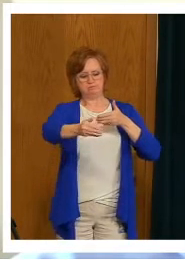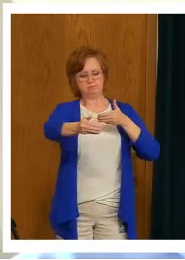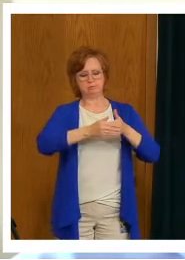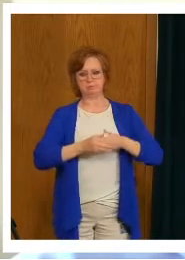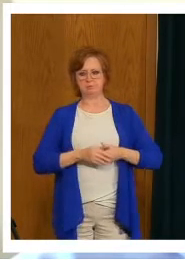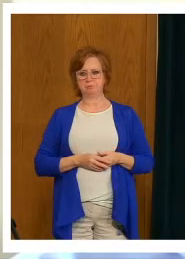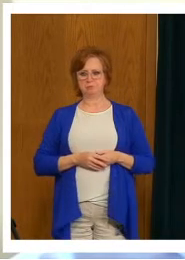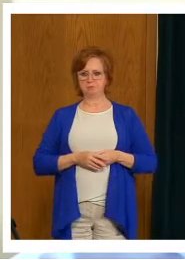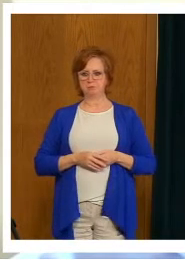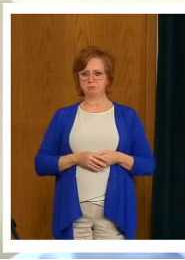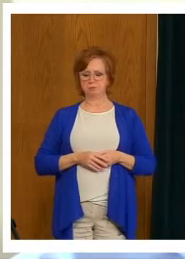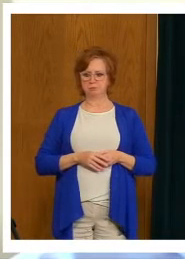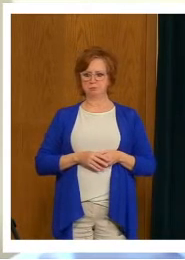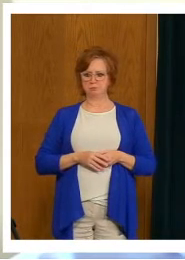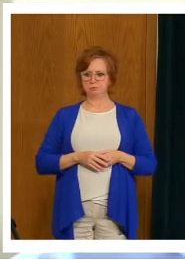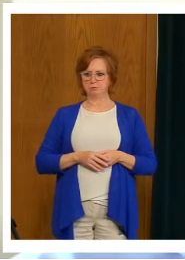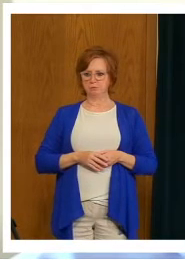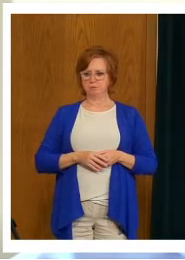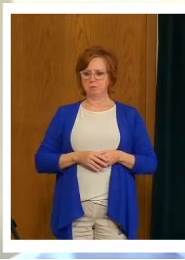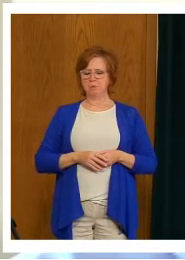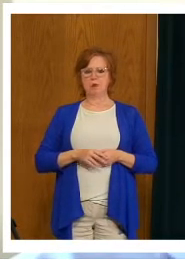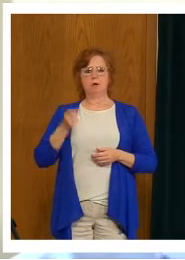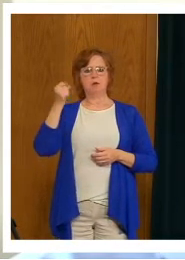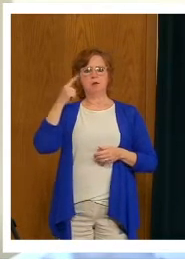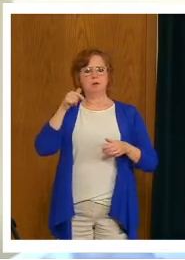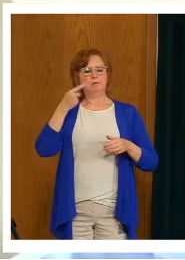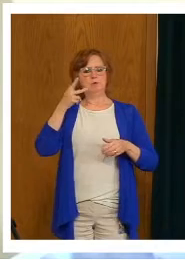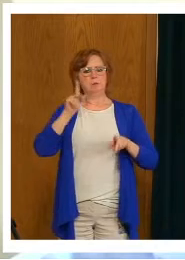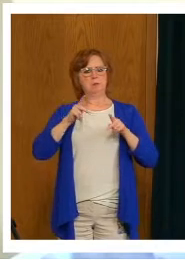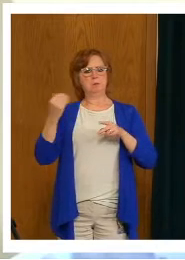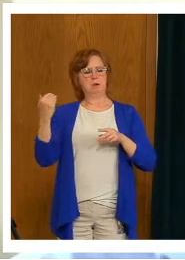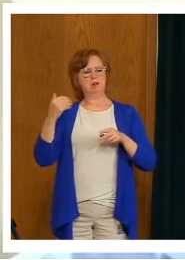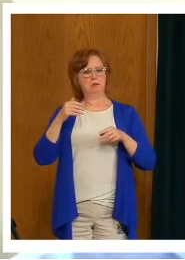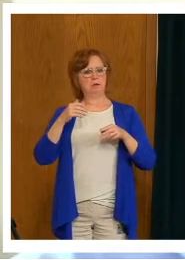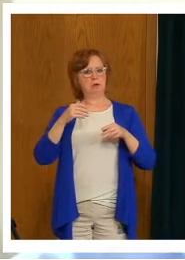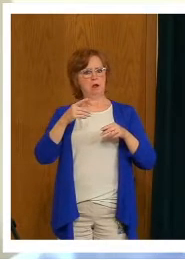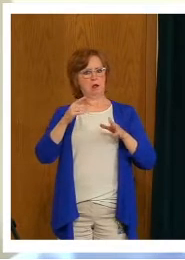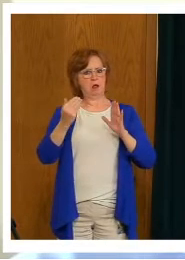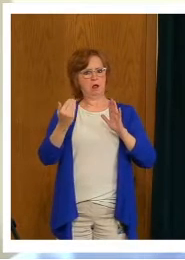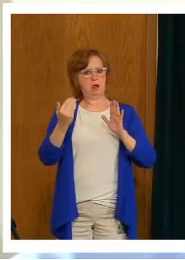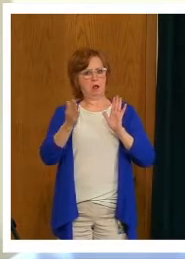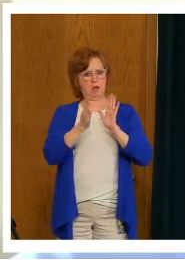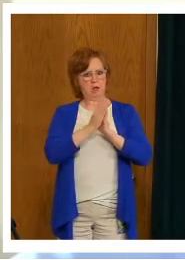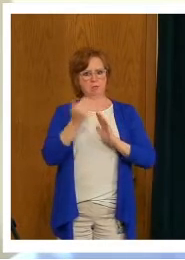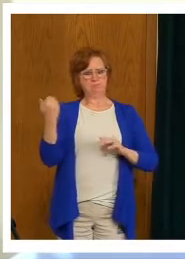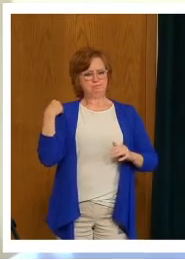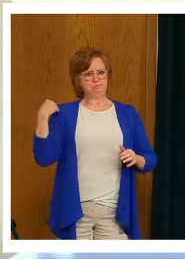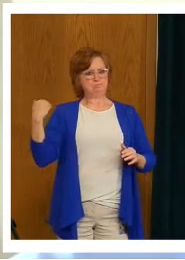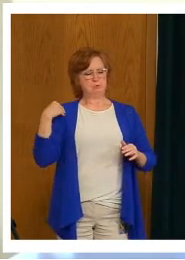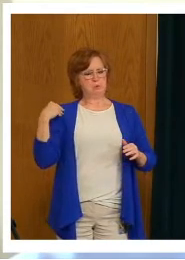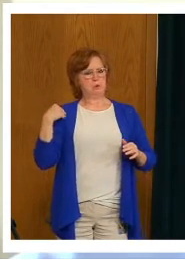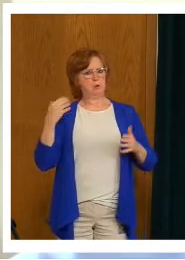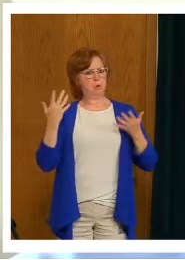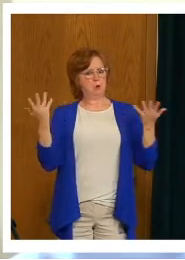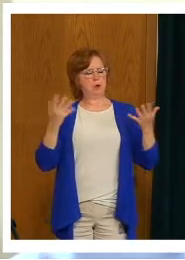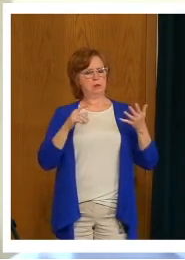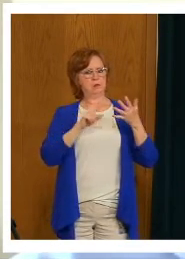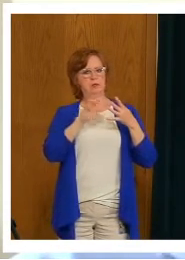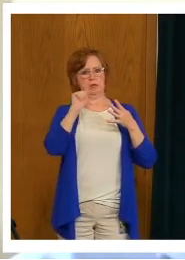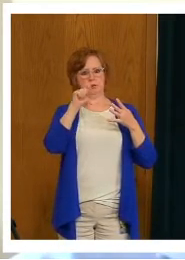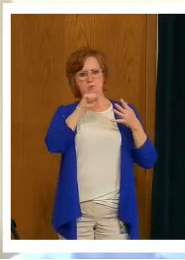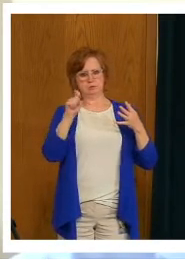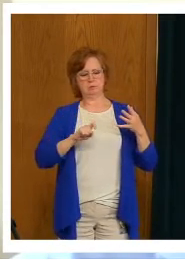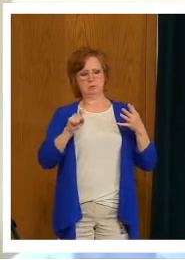We have been receiving some questions about AstraZeneca. As we know, in December,